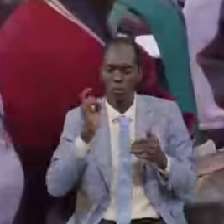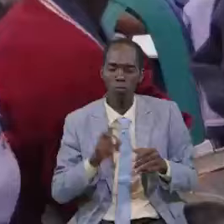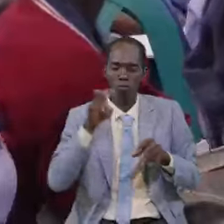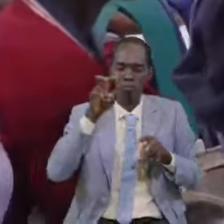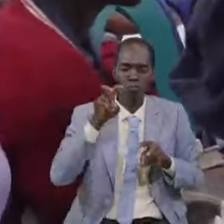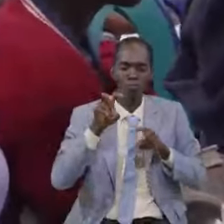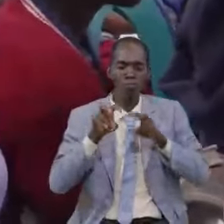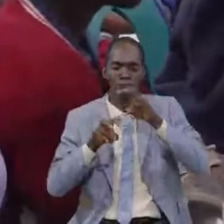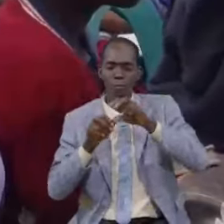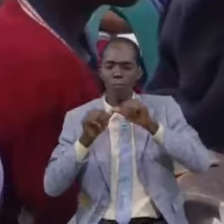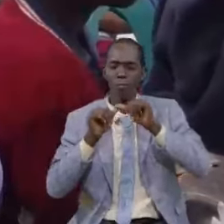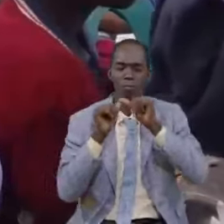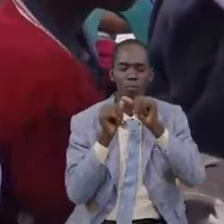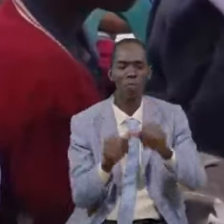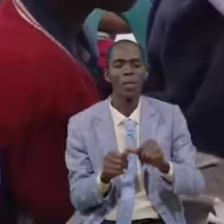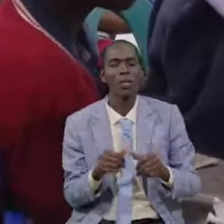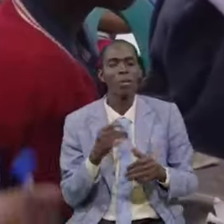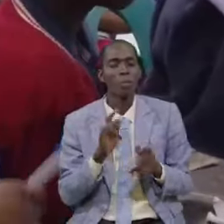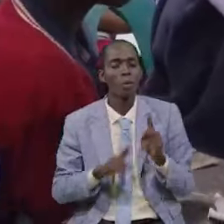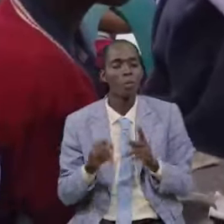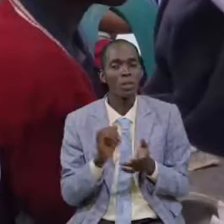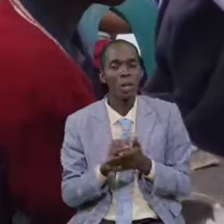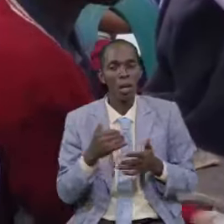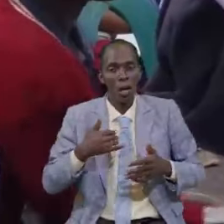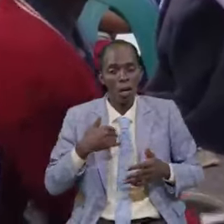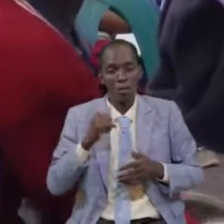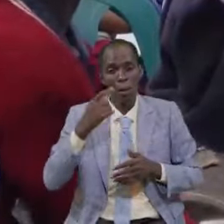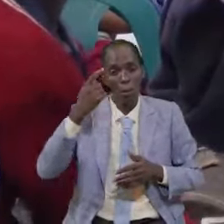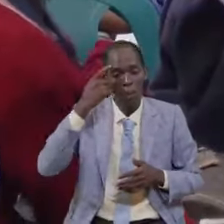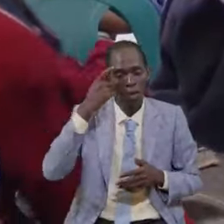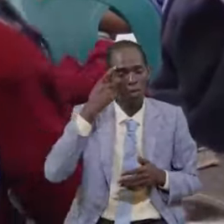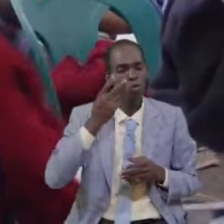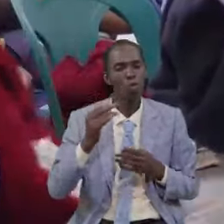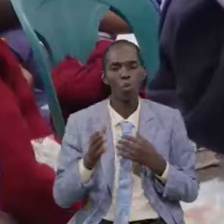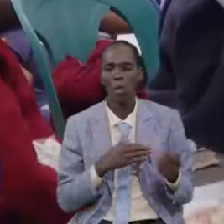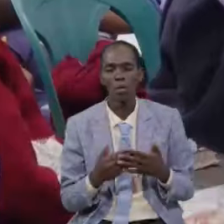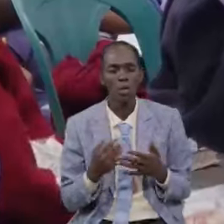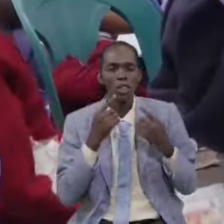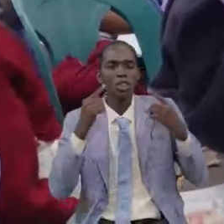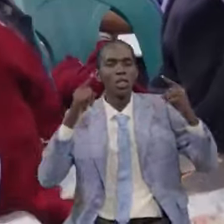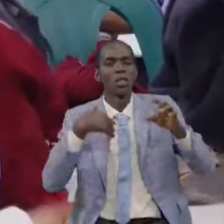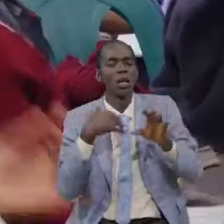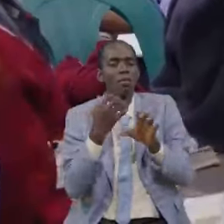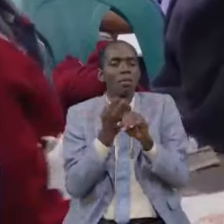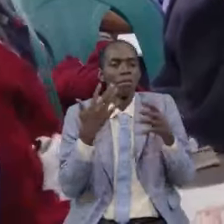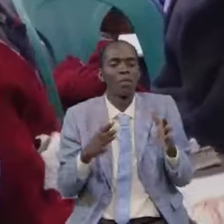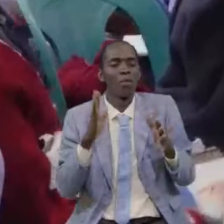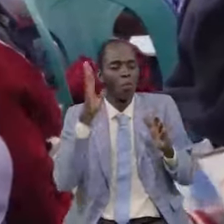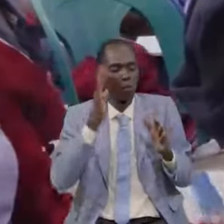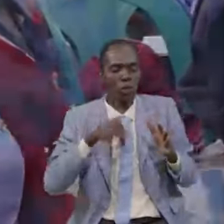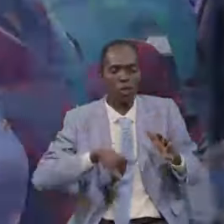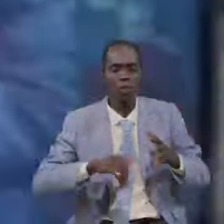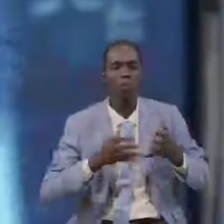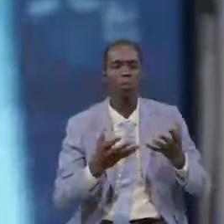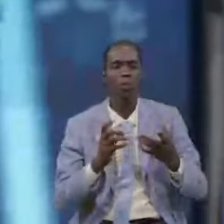they have done, I'll go the extra mile, I do the other thing, I go the way of success. The people that